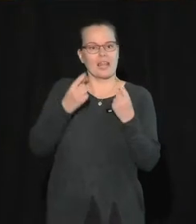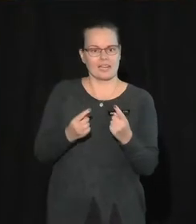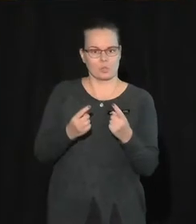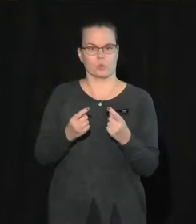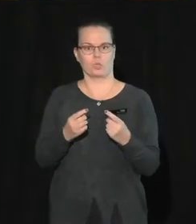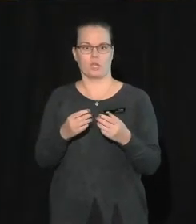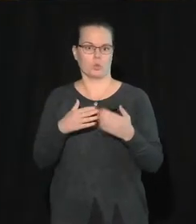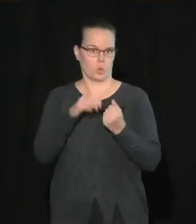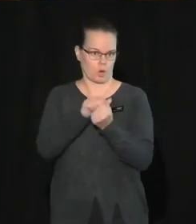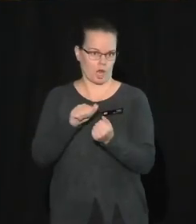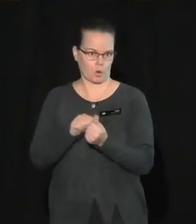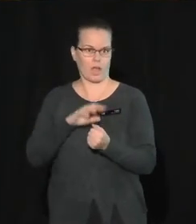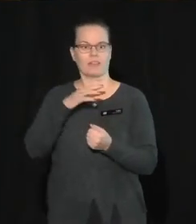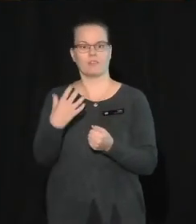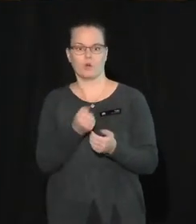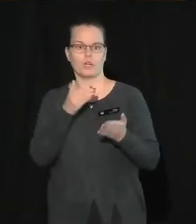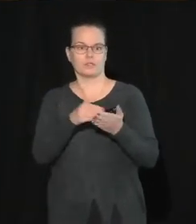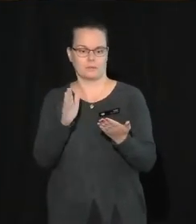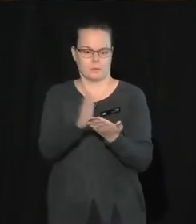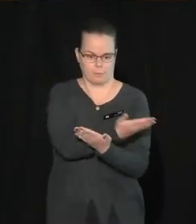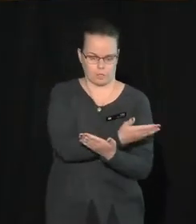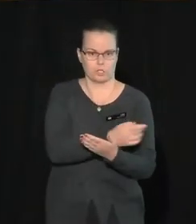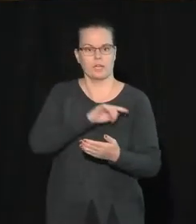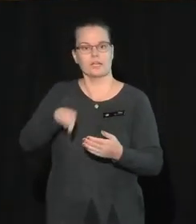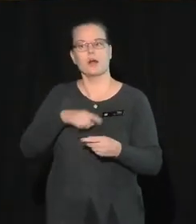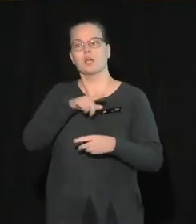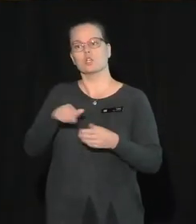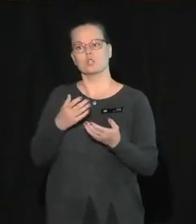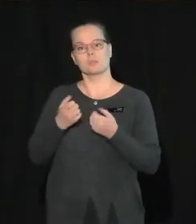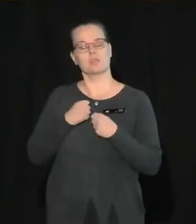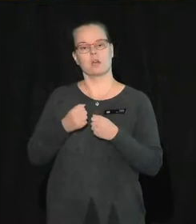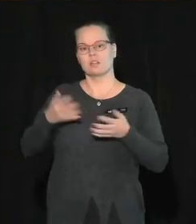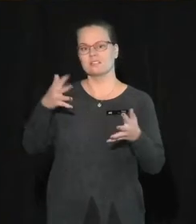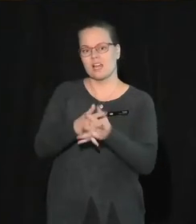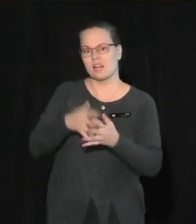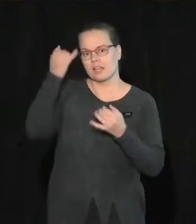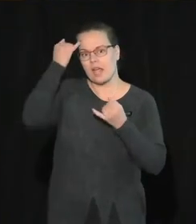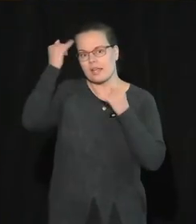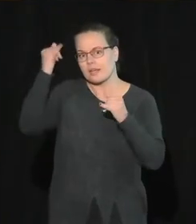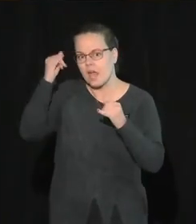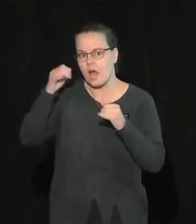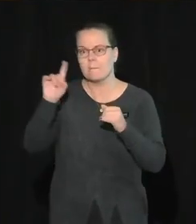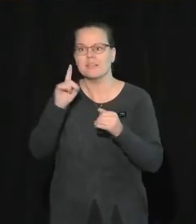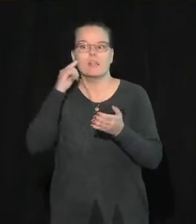dismantle those barriers and to have a clear idea of what accessibility was about.